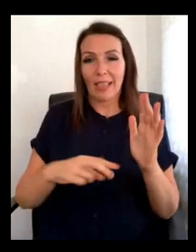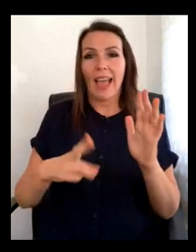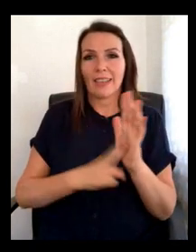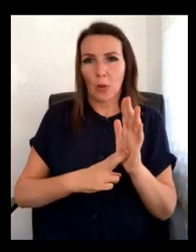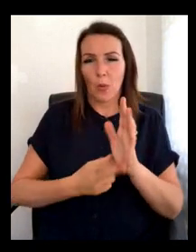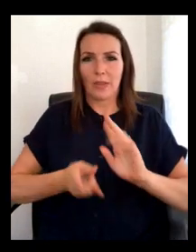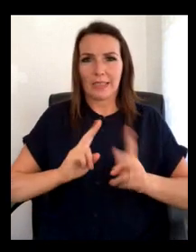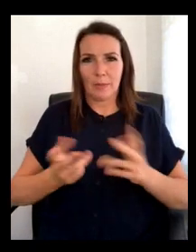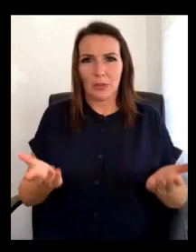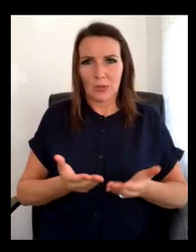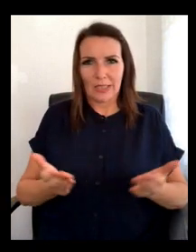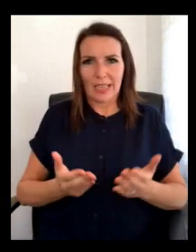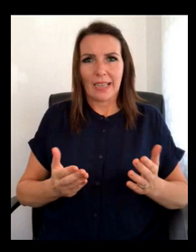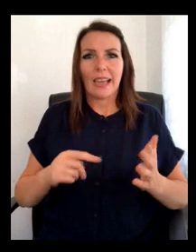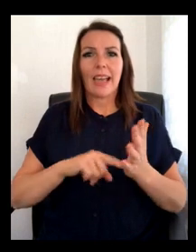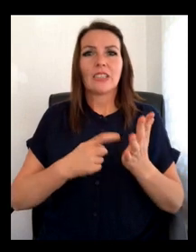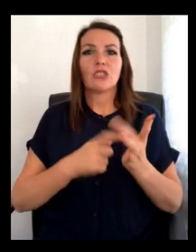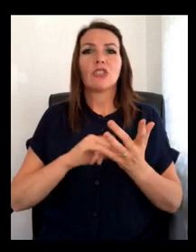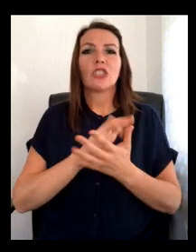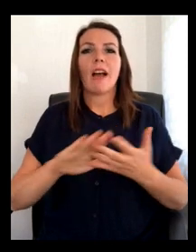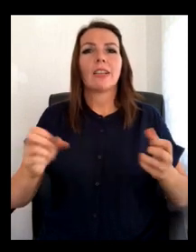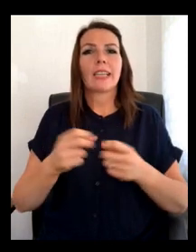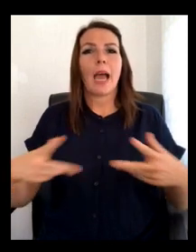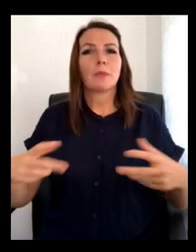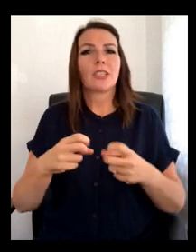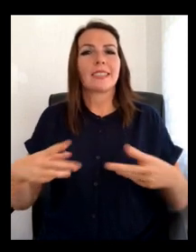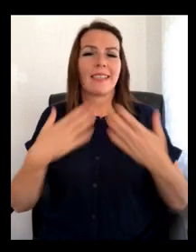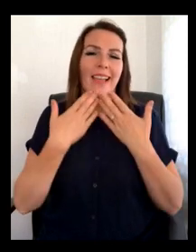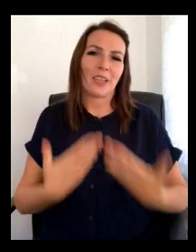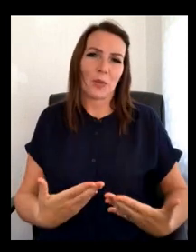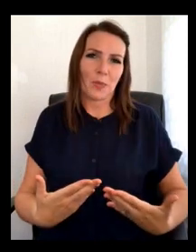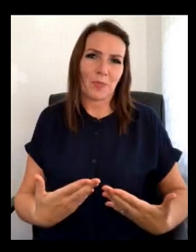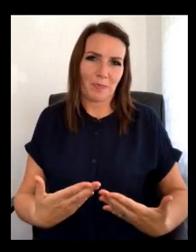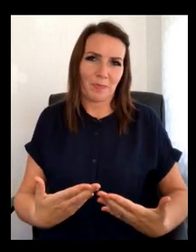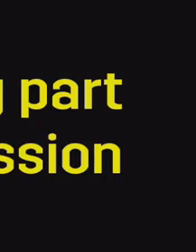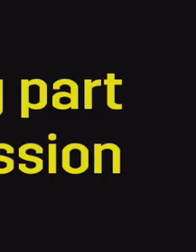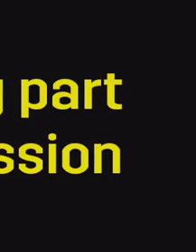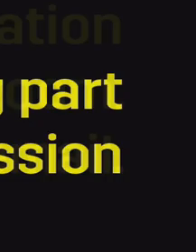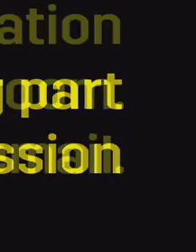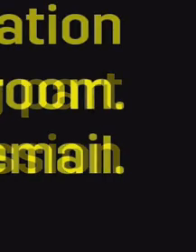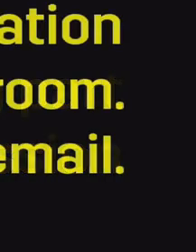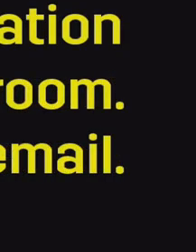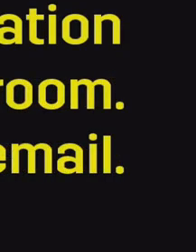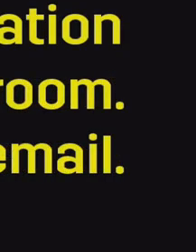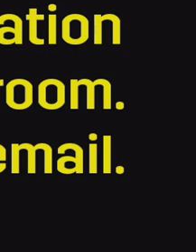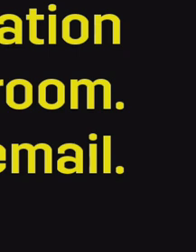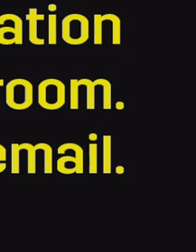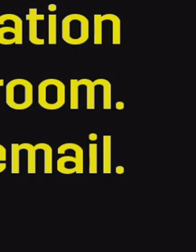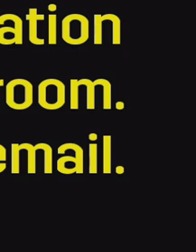and Patricia on our captions. Thank you.